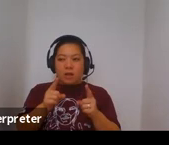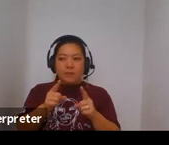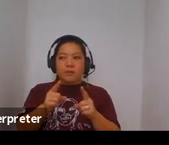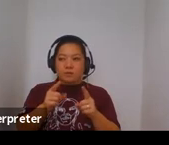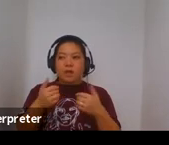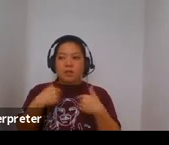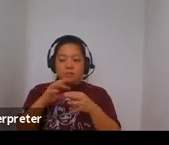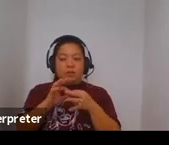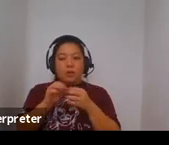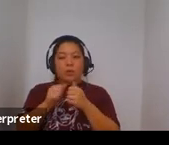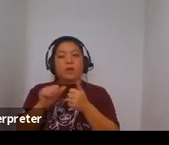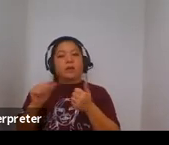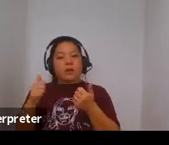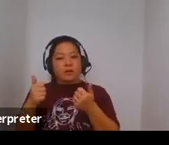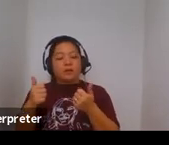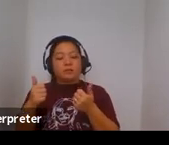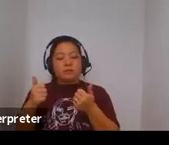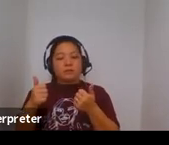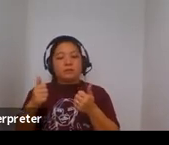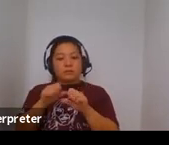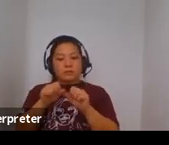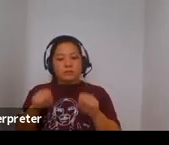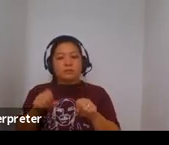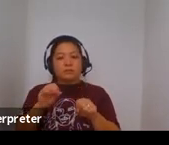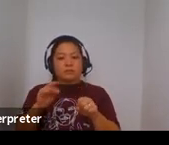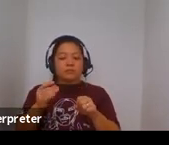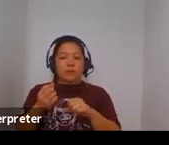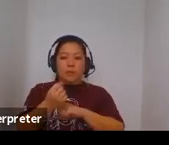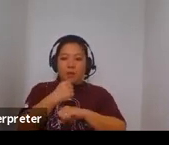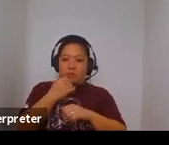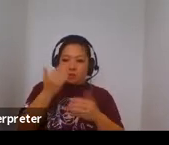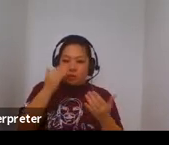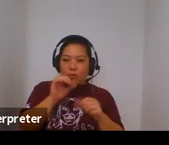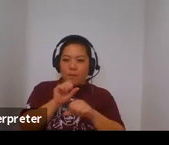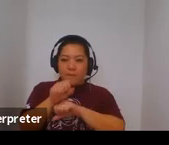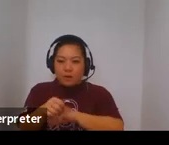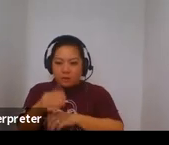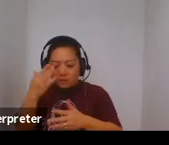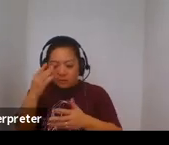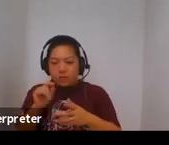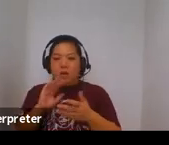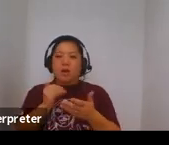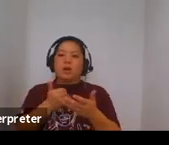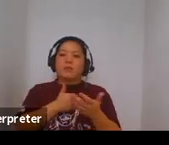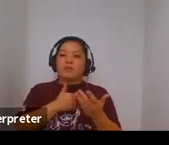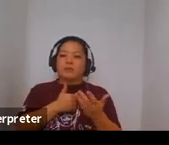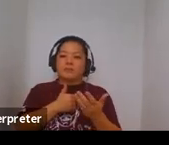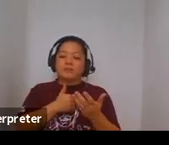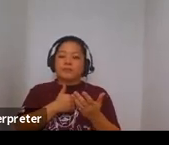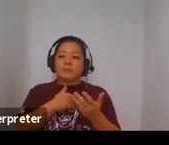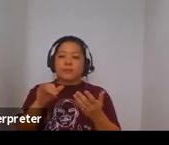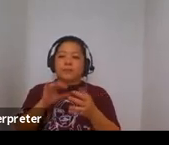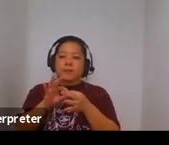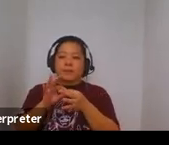has to be connected with other overlaying systems of oppression. And our issue is connected to the Black Lives Matter